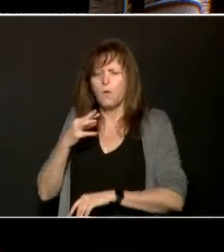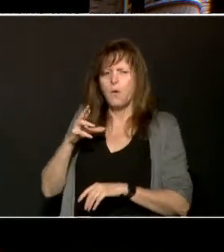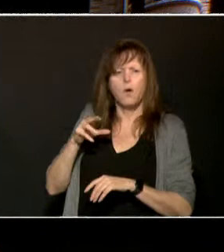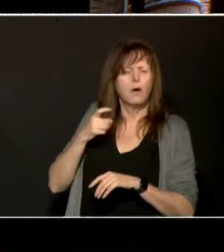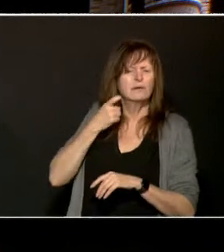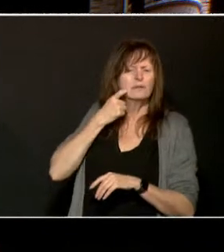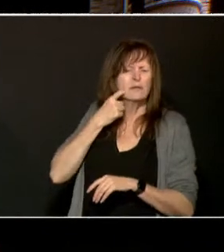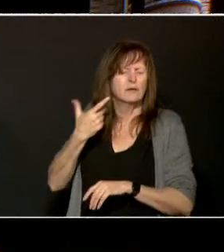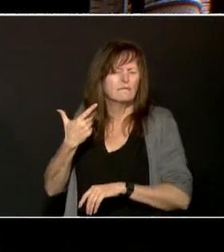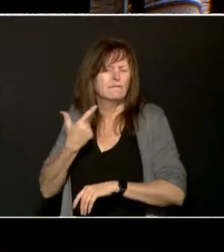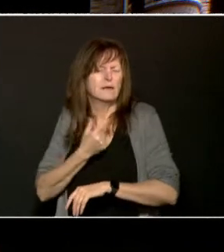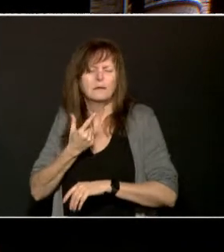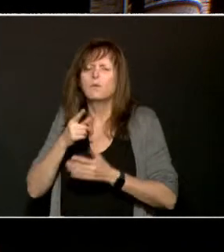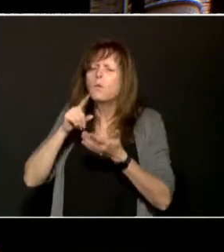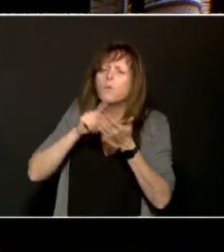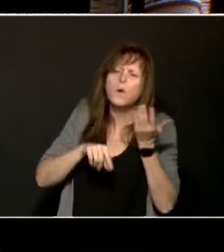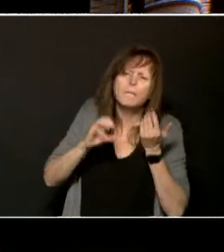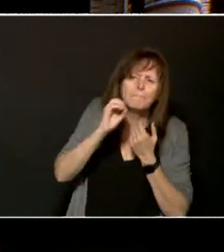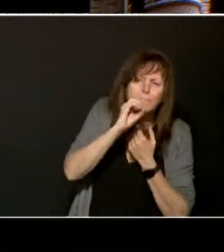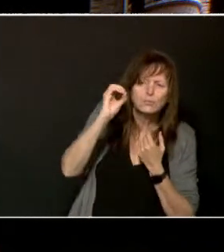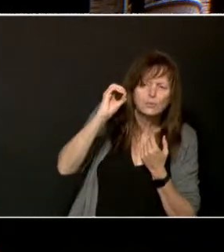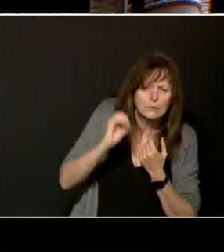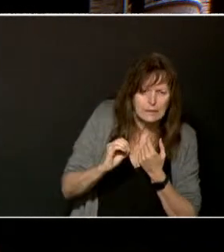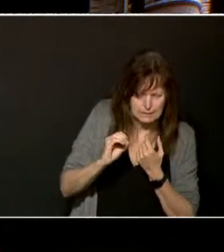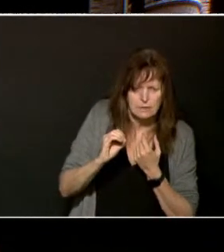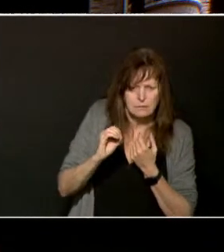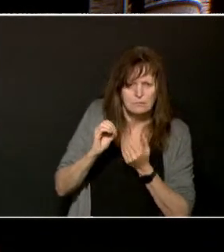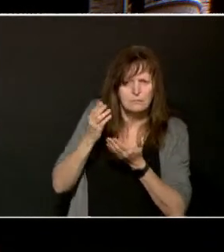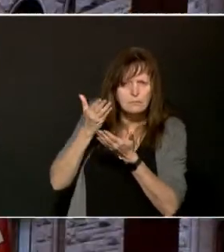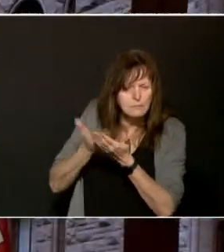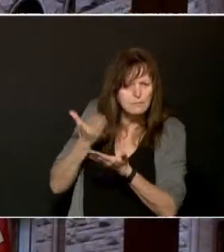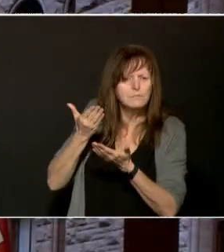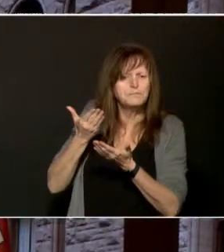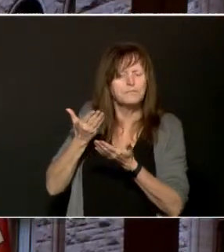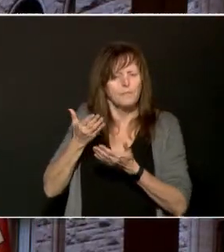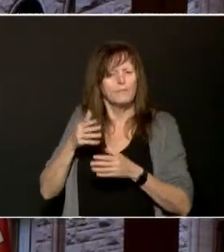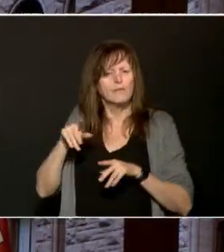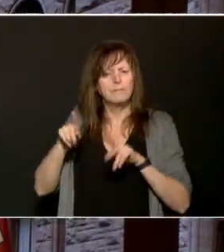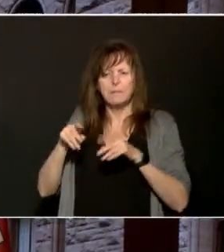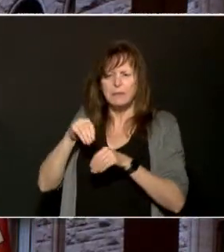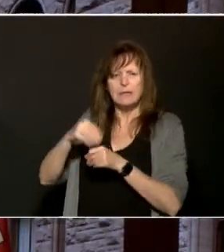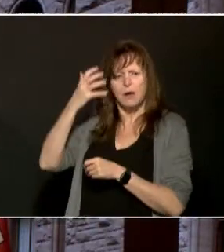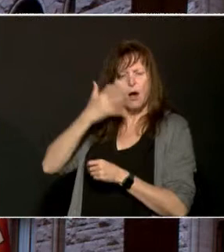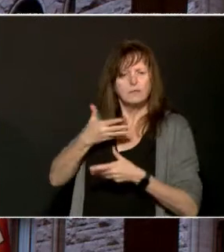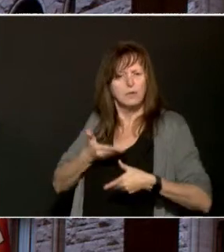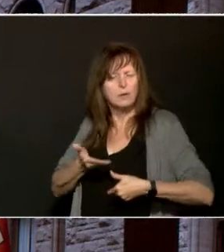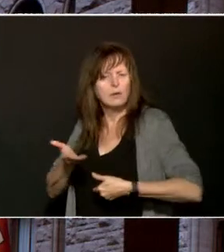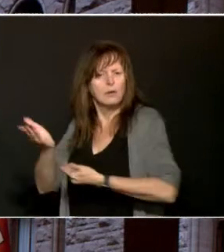kind of better indication of what that is?